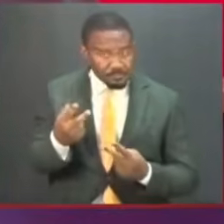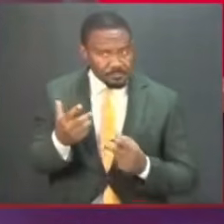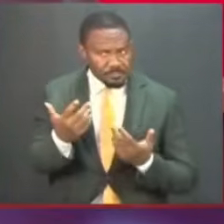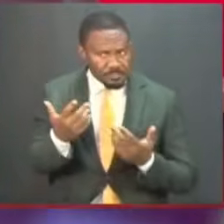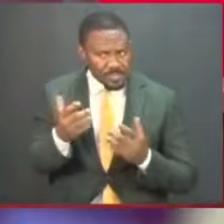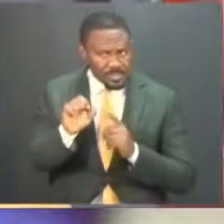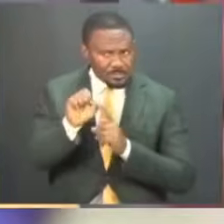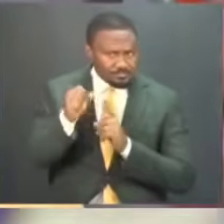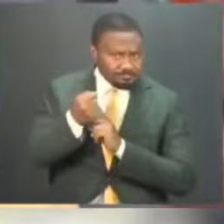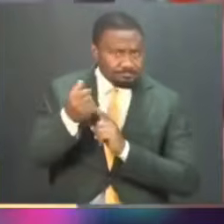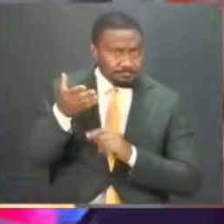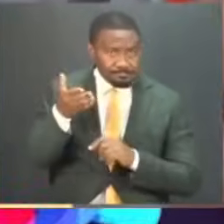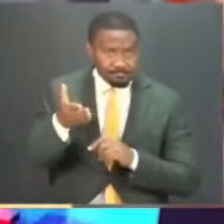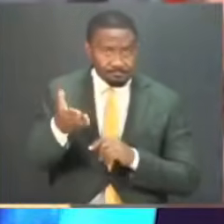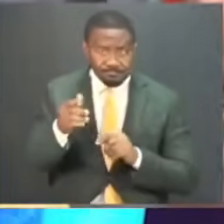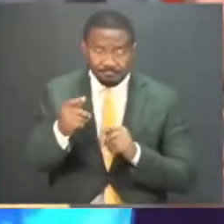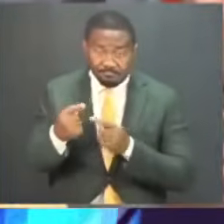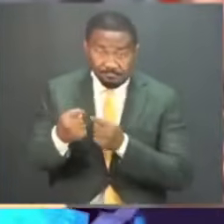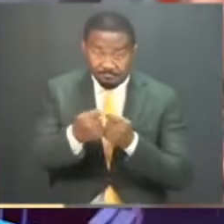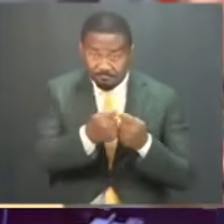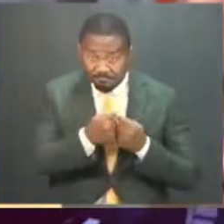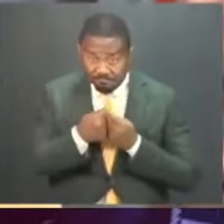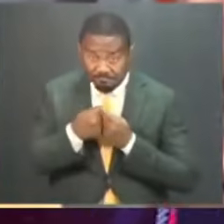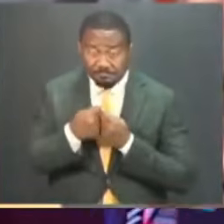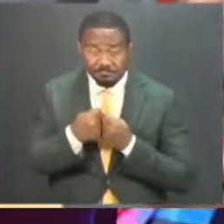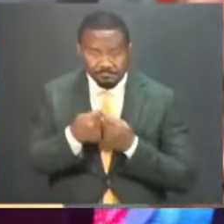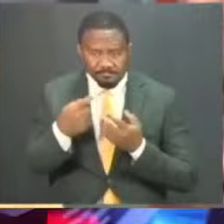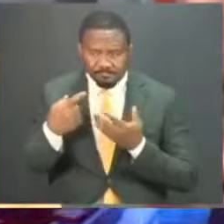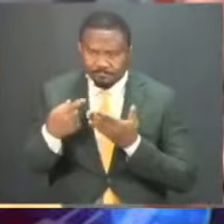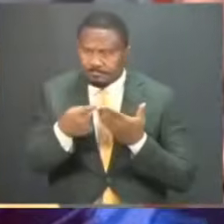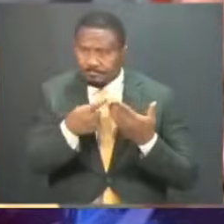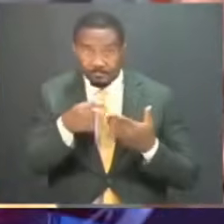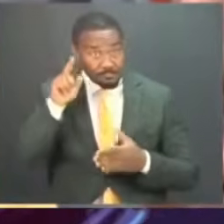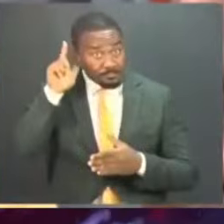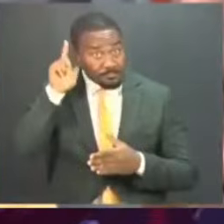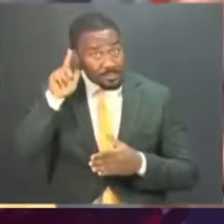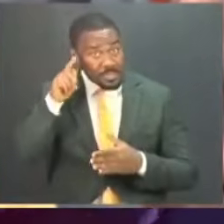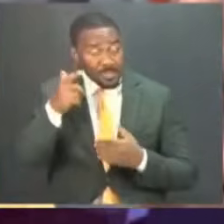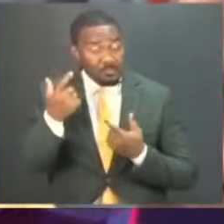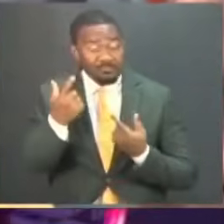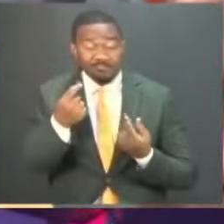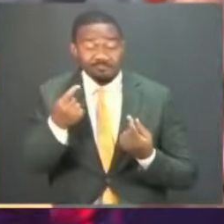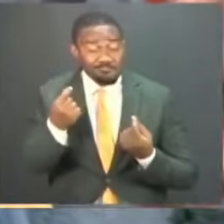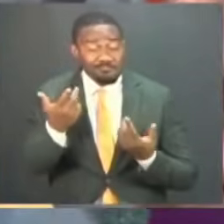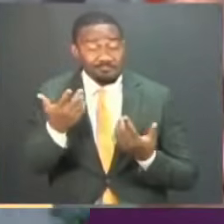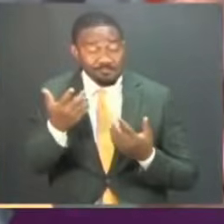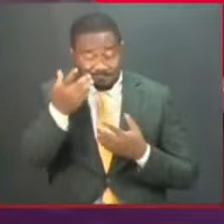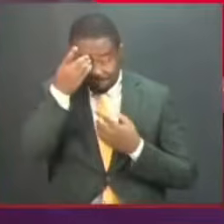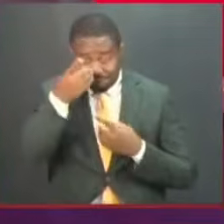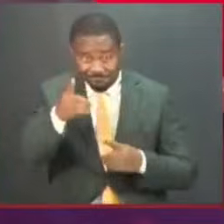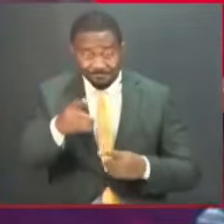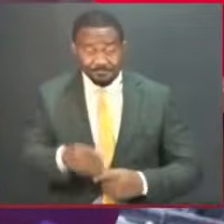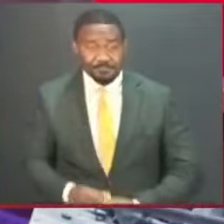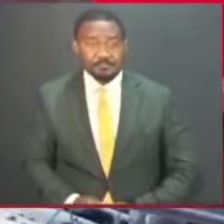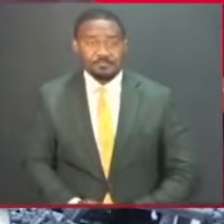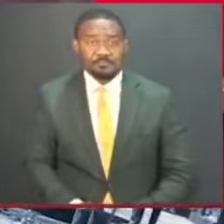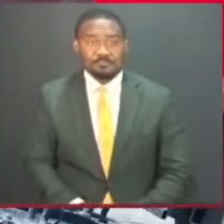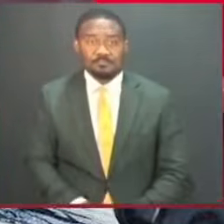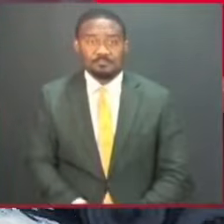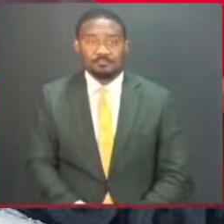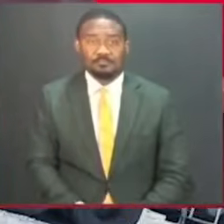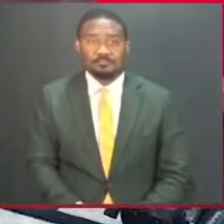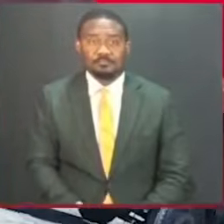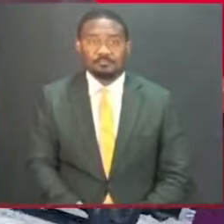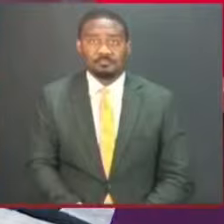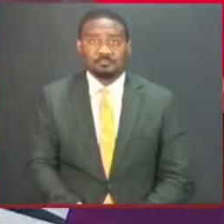is, and together we may discuss later what to do next. With this, I